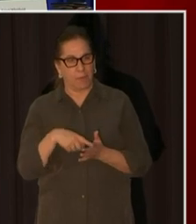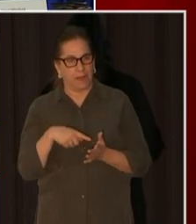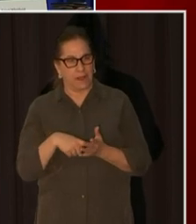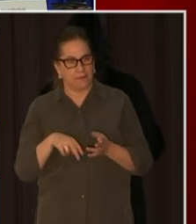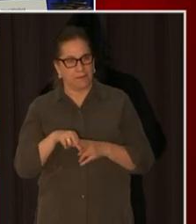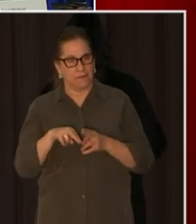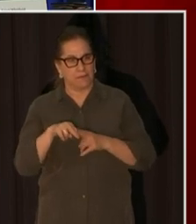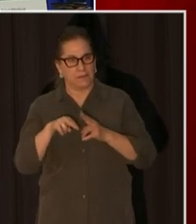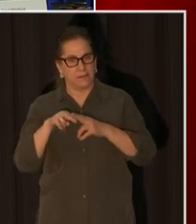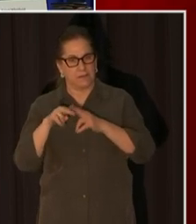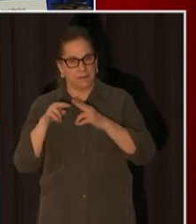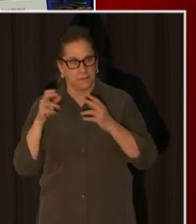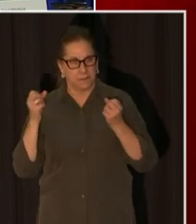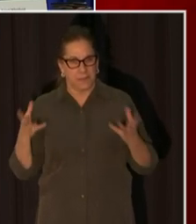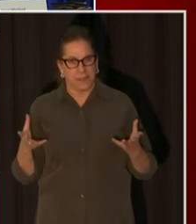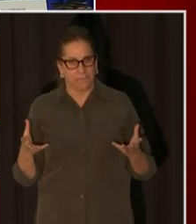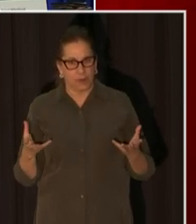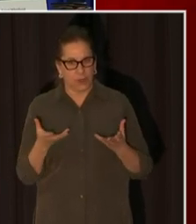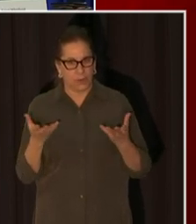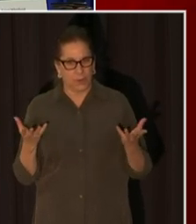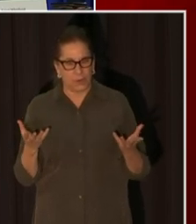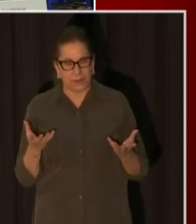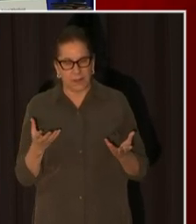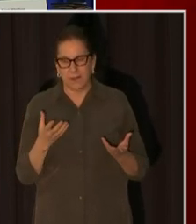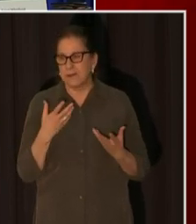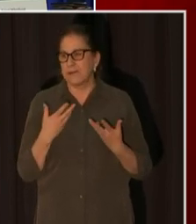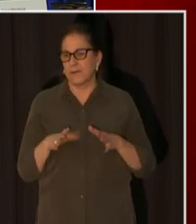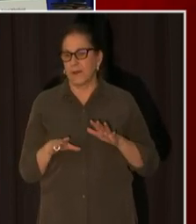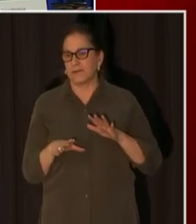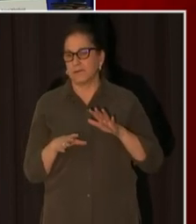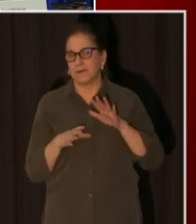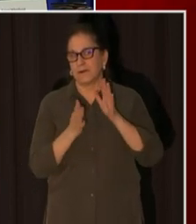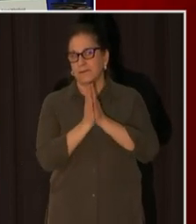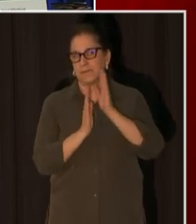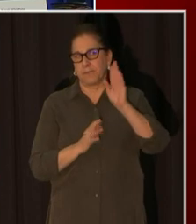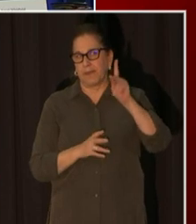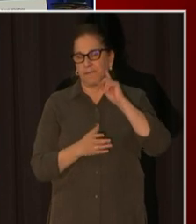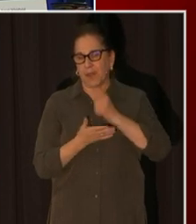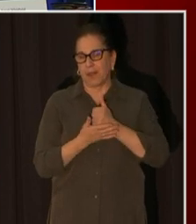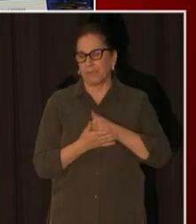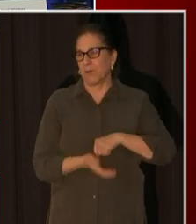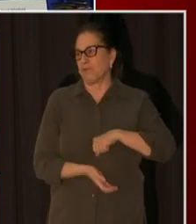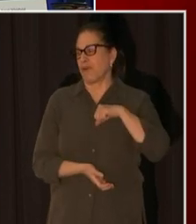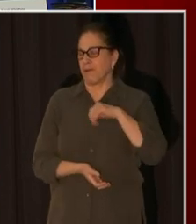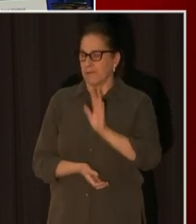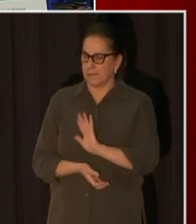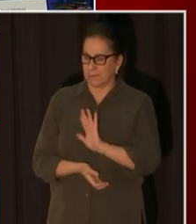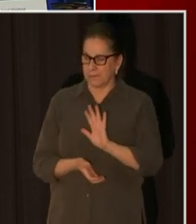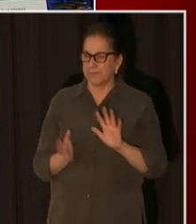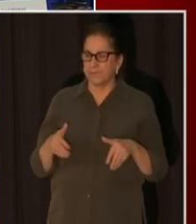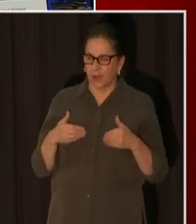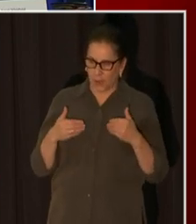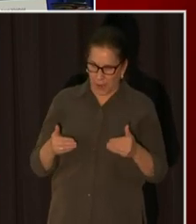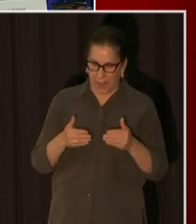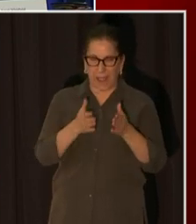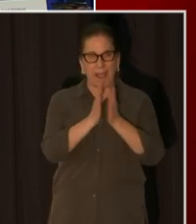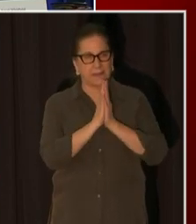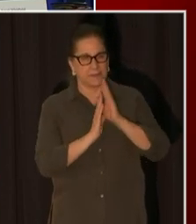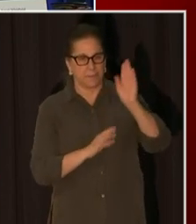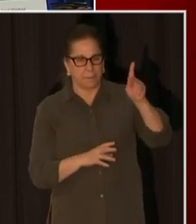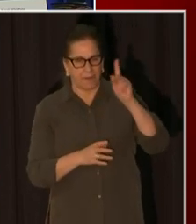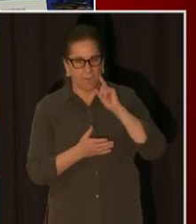those opportunities. We also have run through an organization called CNHED. CNHED has what they